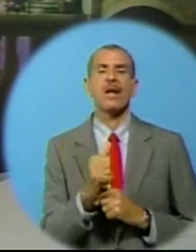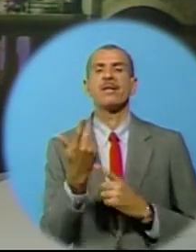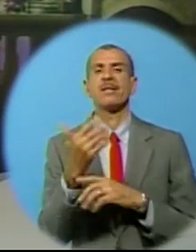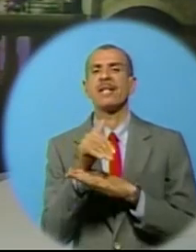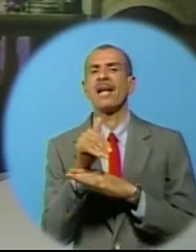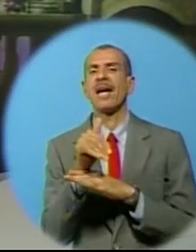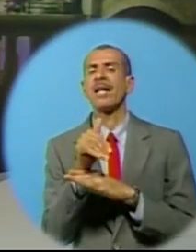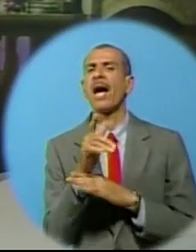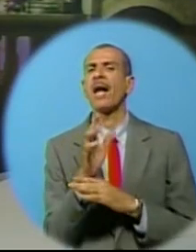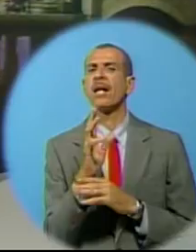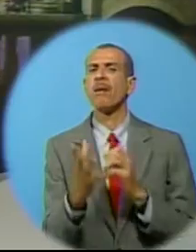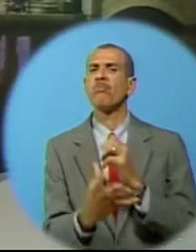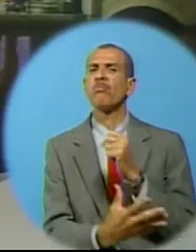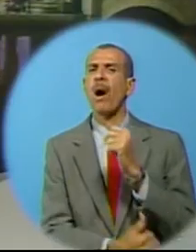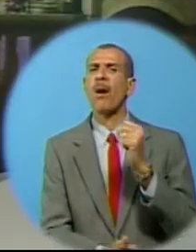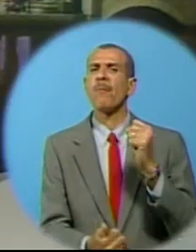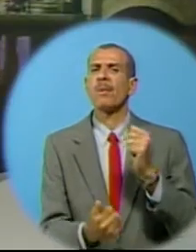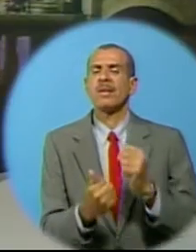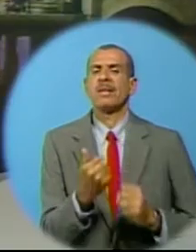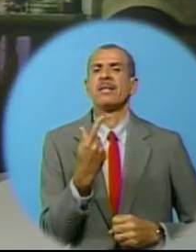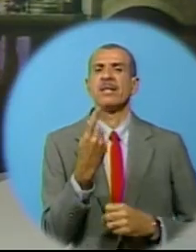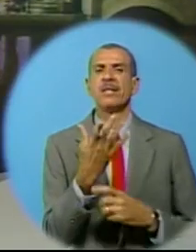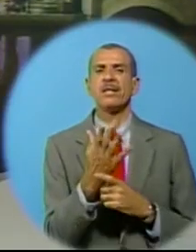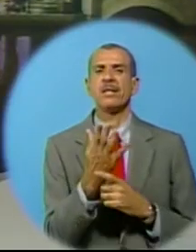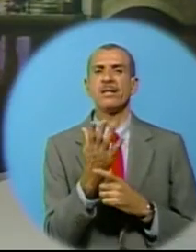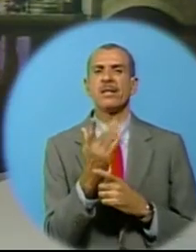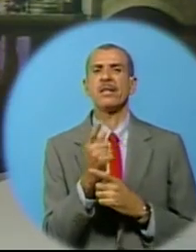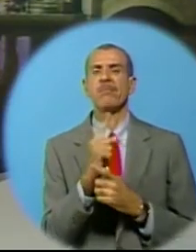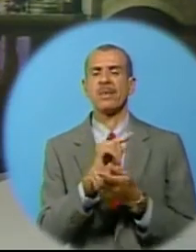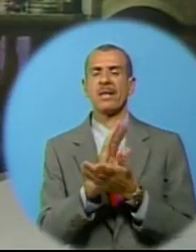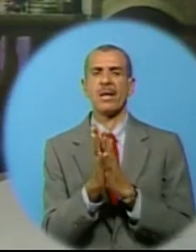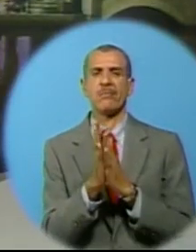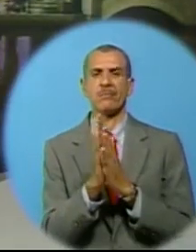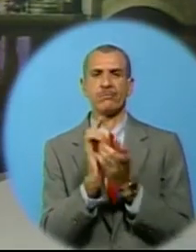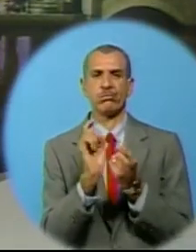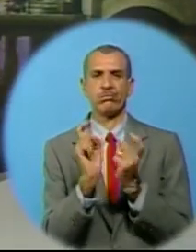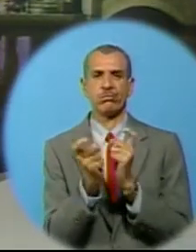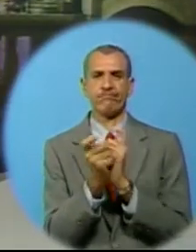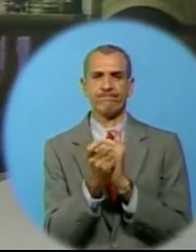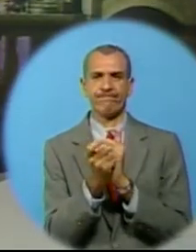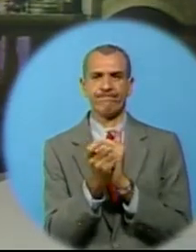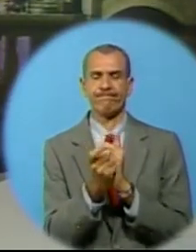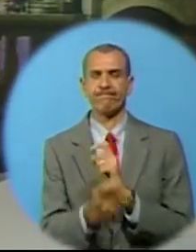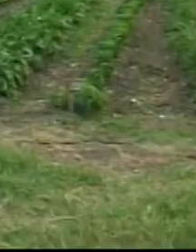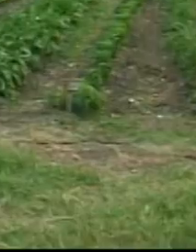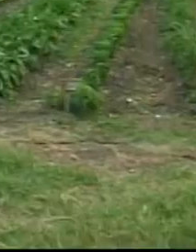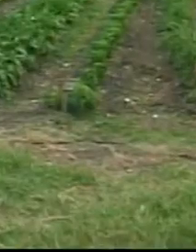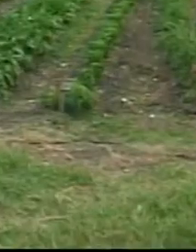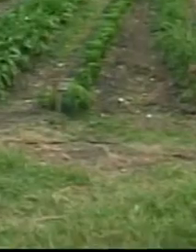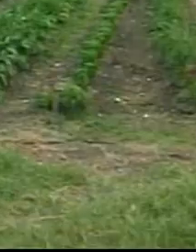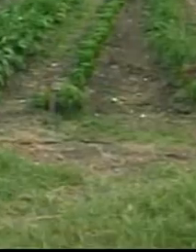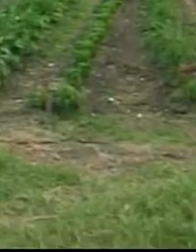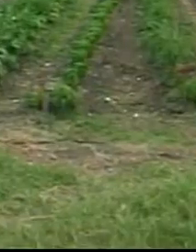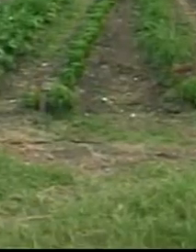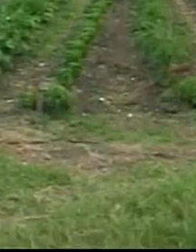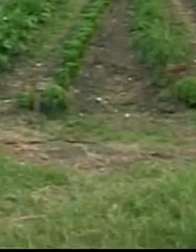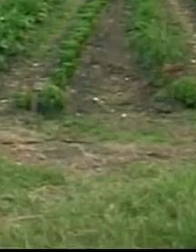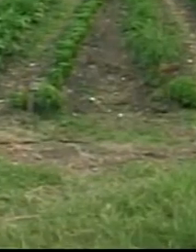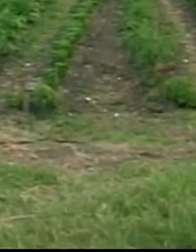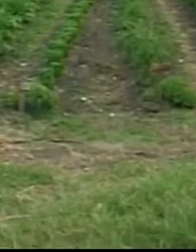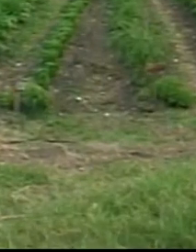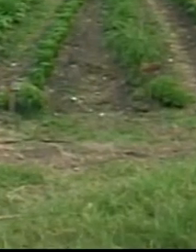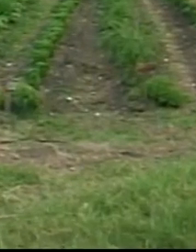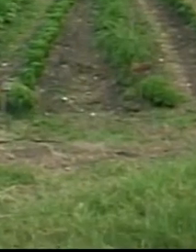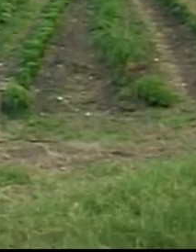on poverty, who is making this a reality. As the hot summer sun beat down